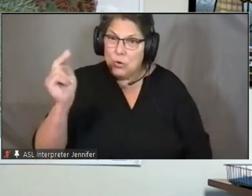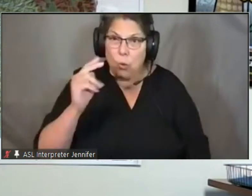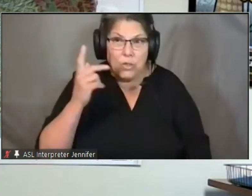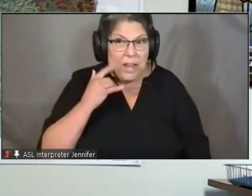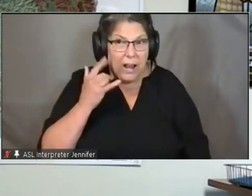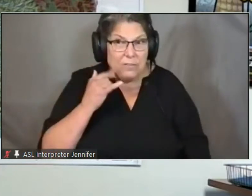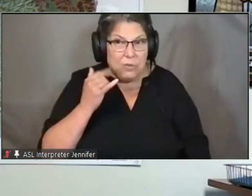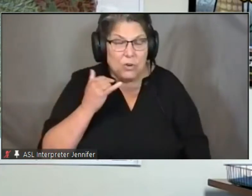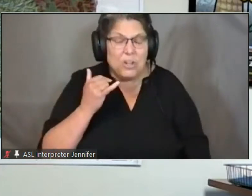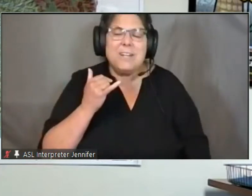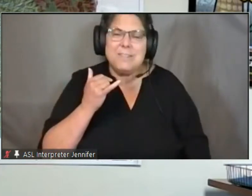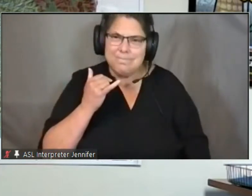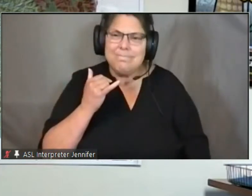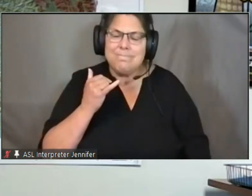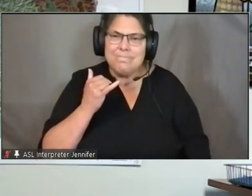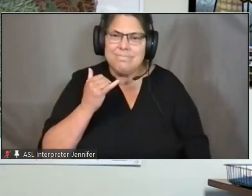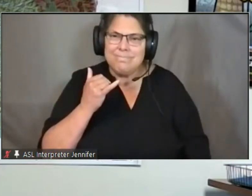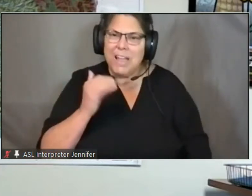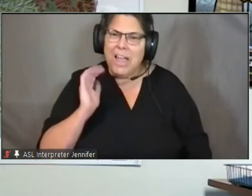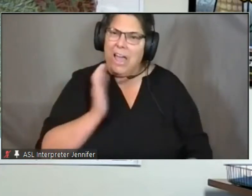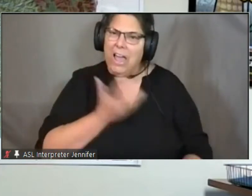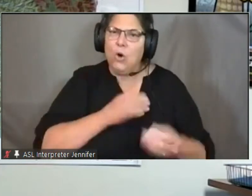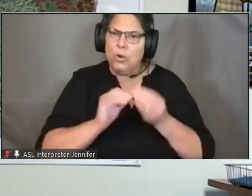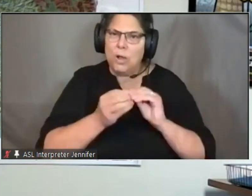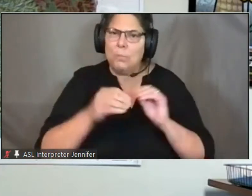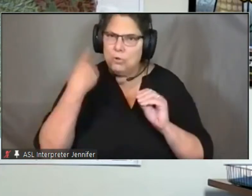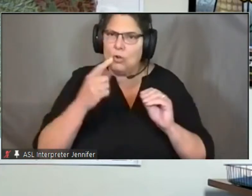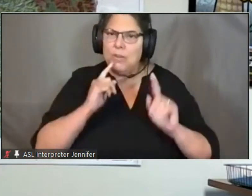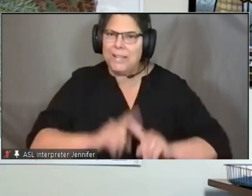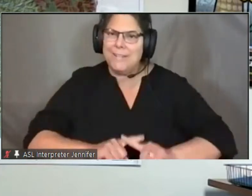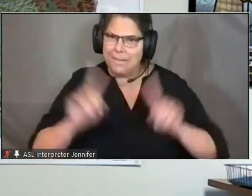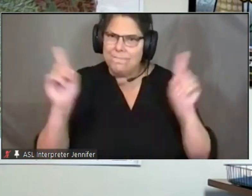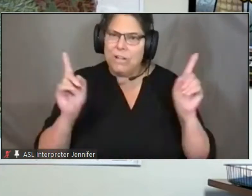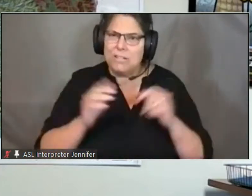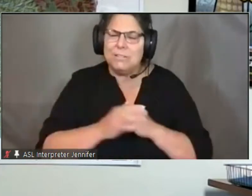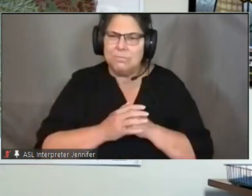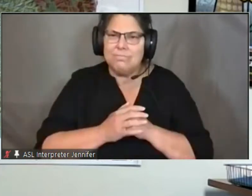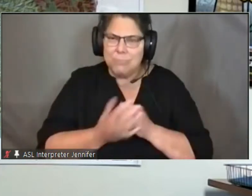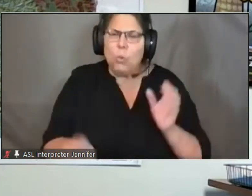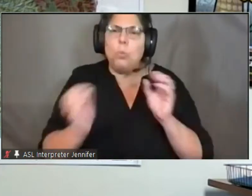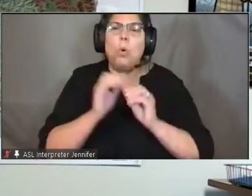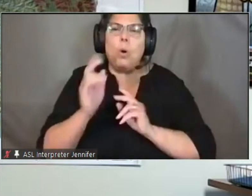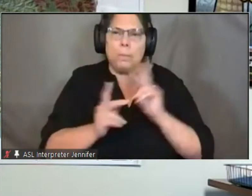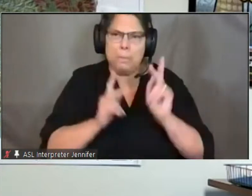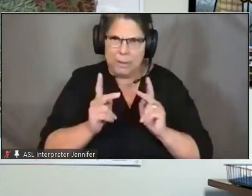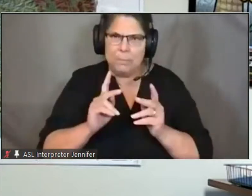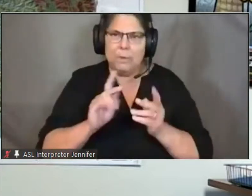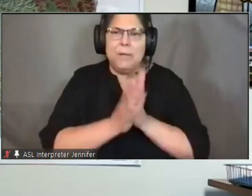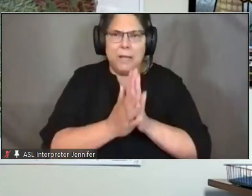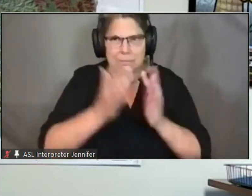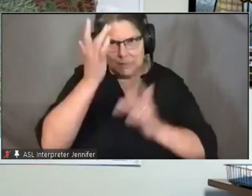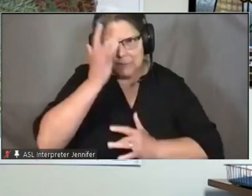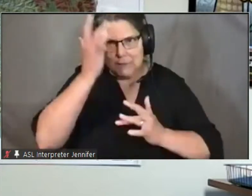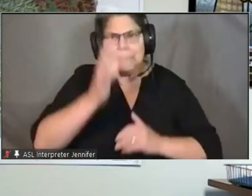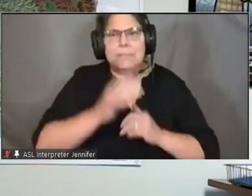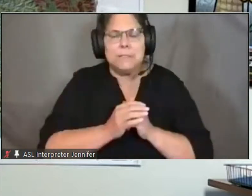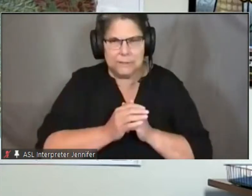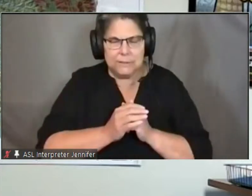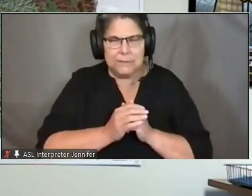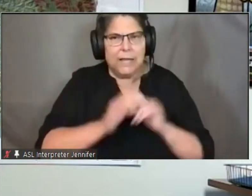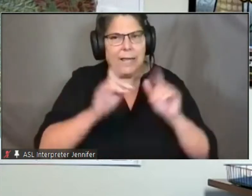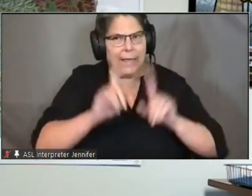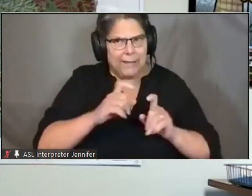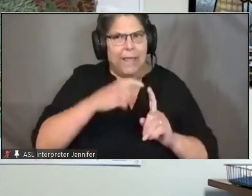we have a significantly different picture with higher case rates, and test positivity is